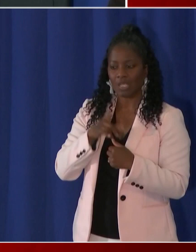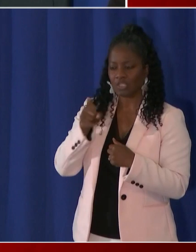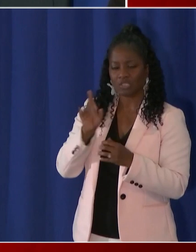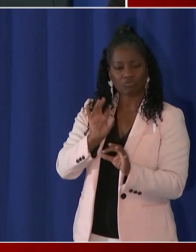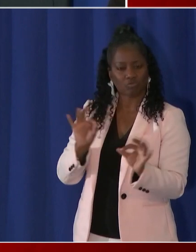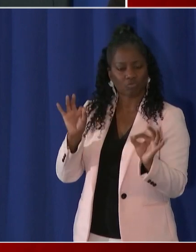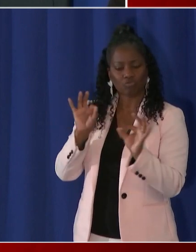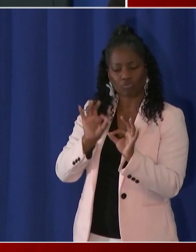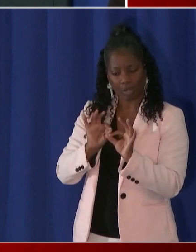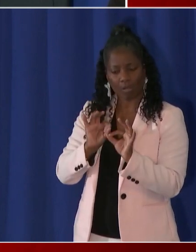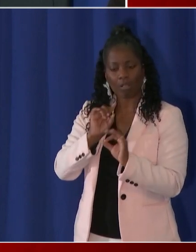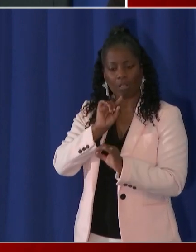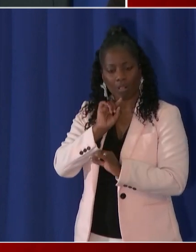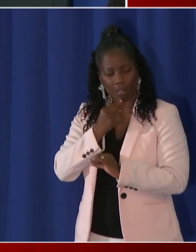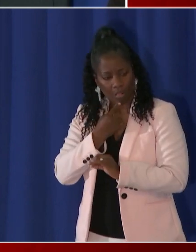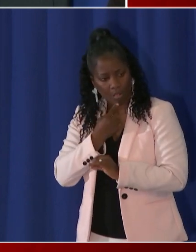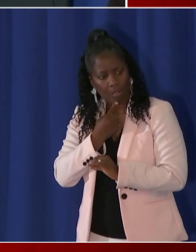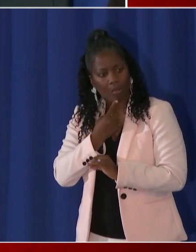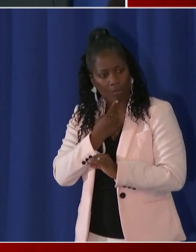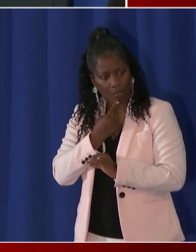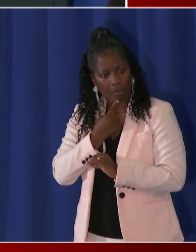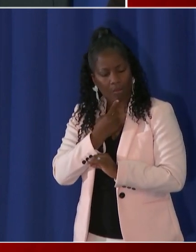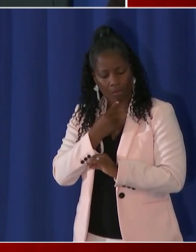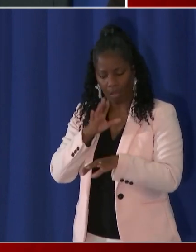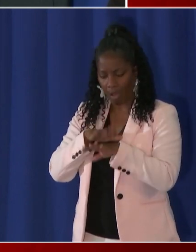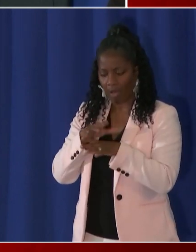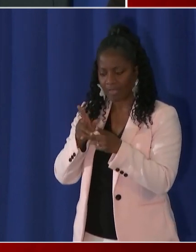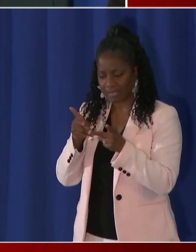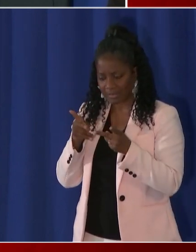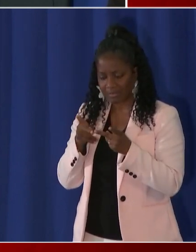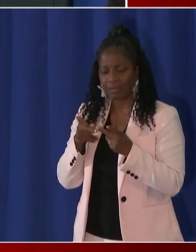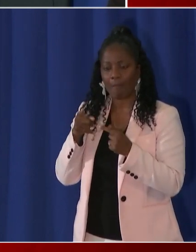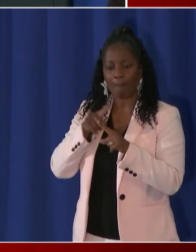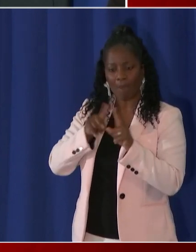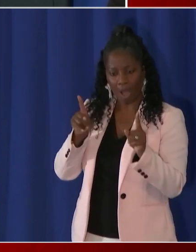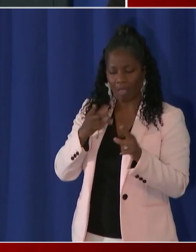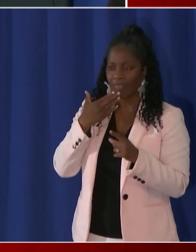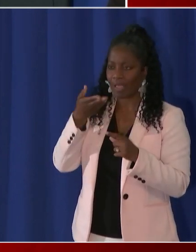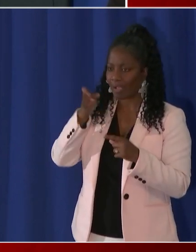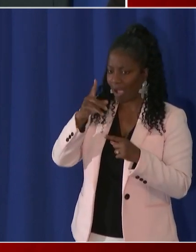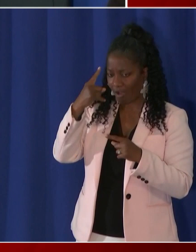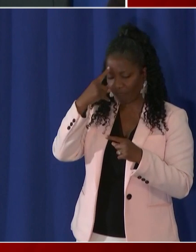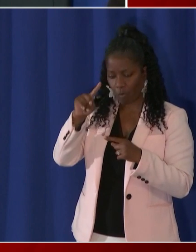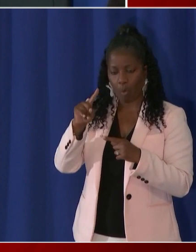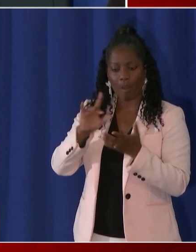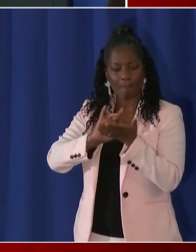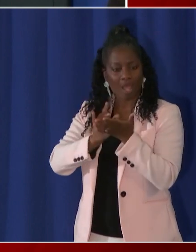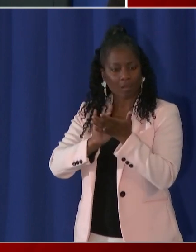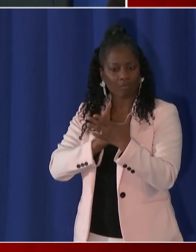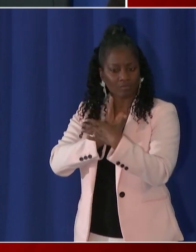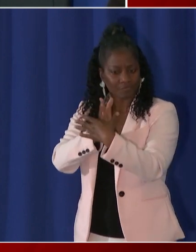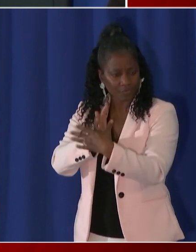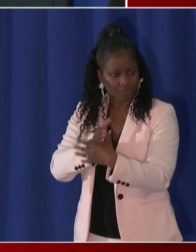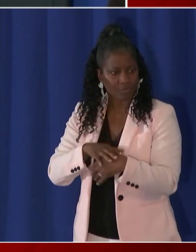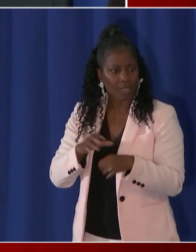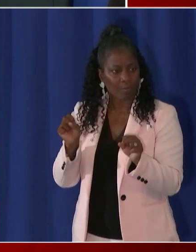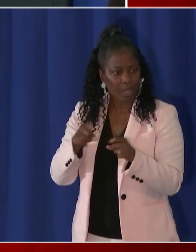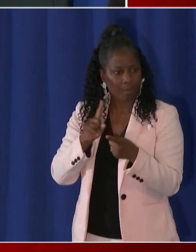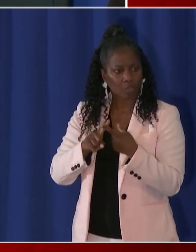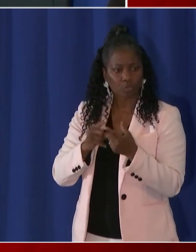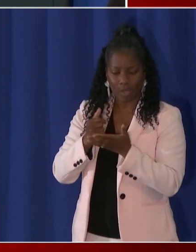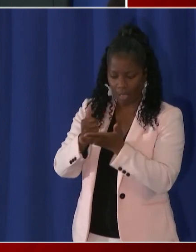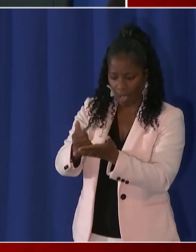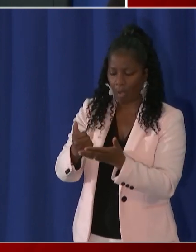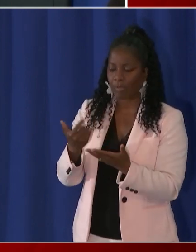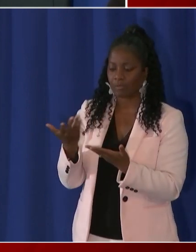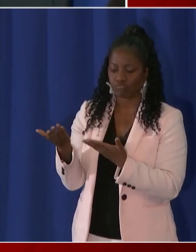very critical on the scene, but thank God for medical intervention. They were able to at least get her